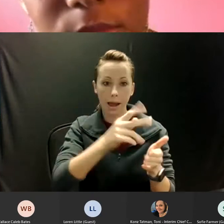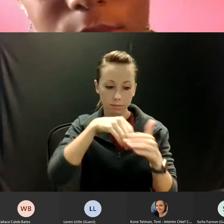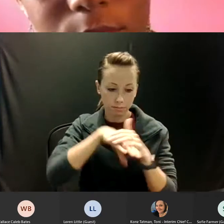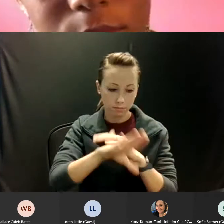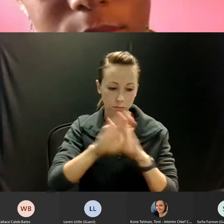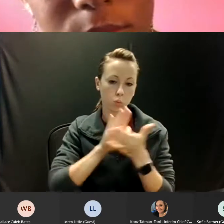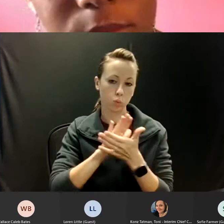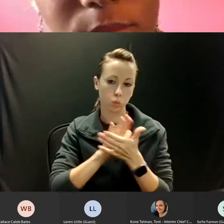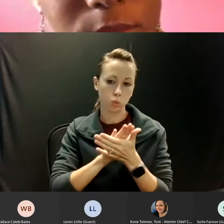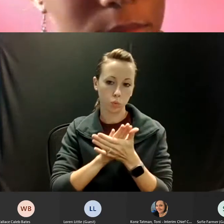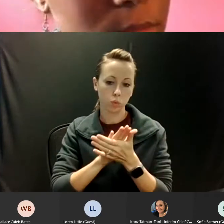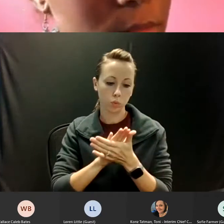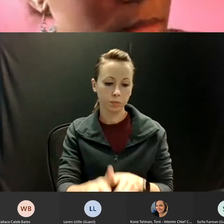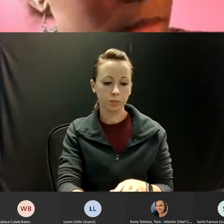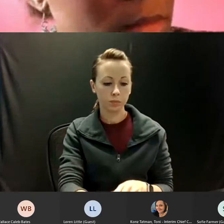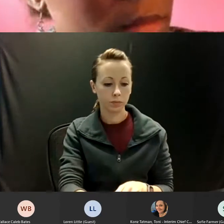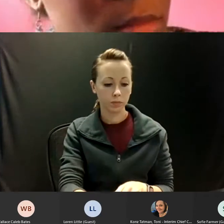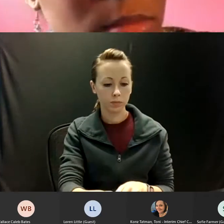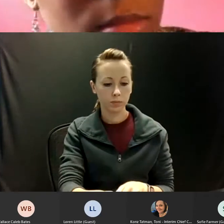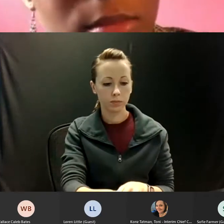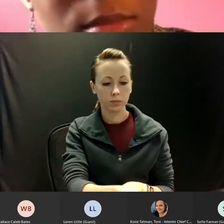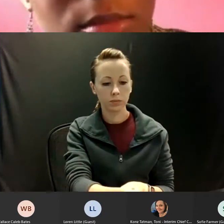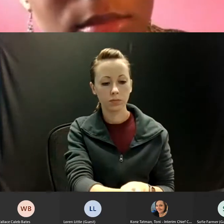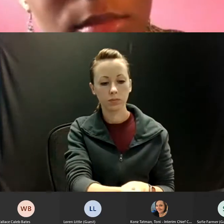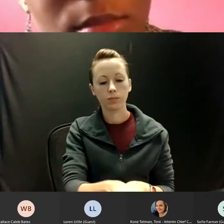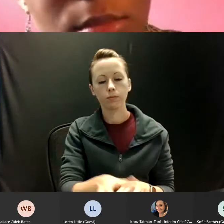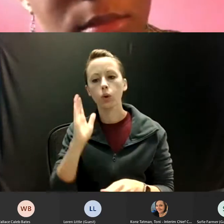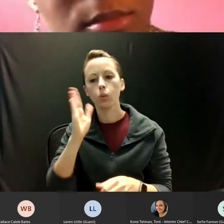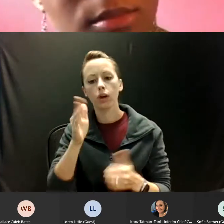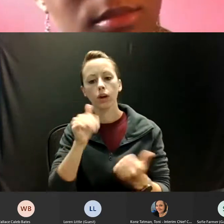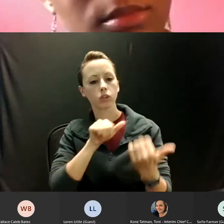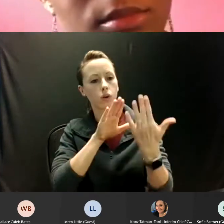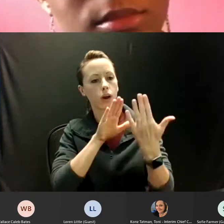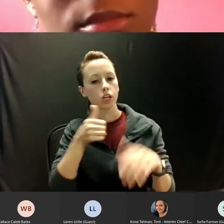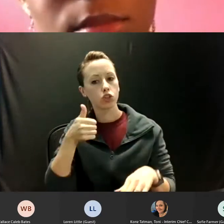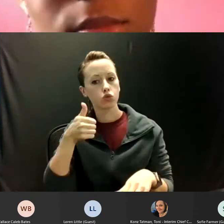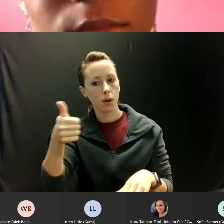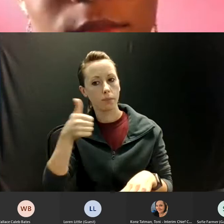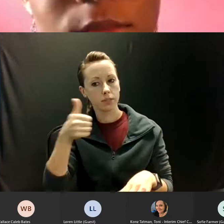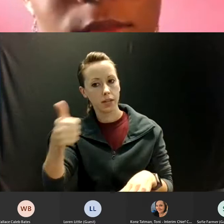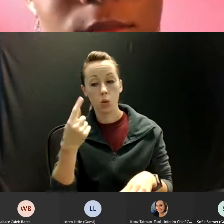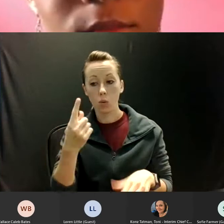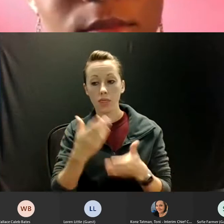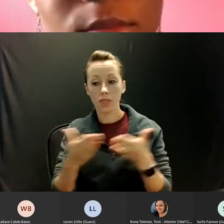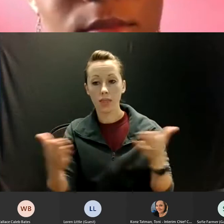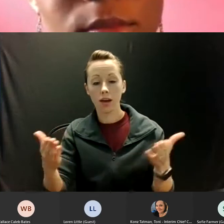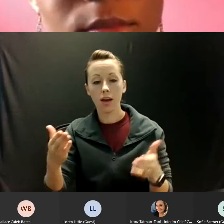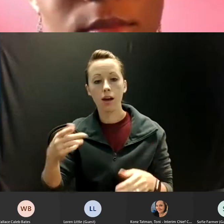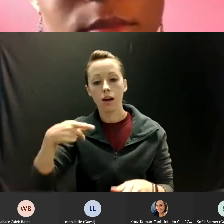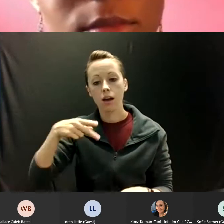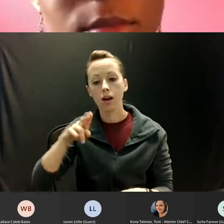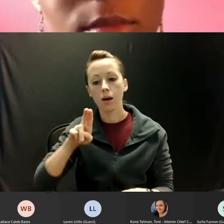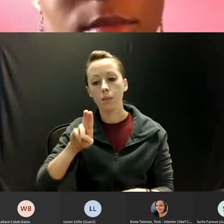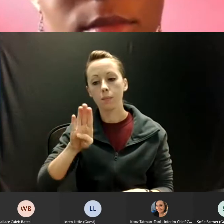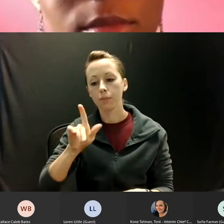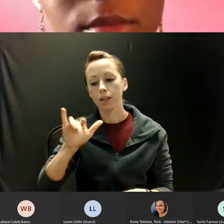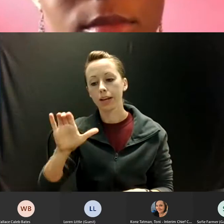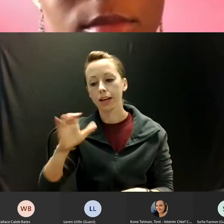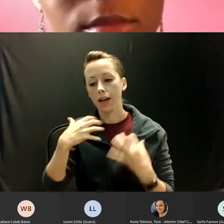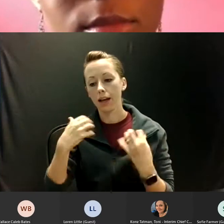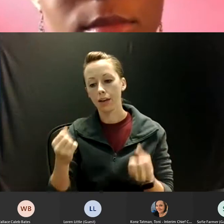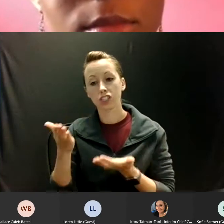classes. And I will address transportation. One of the things that public health has suggested for